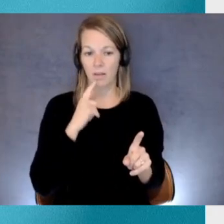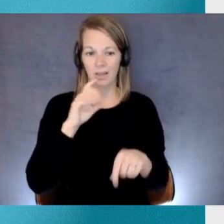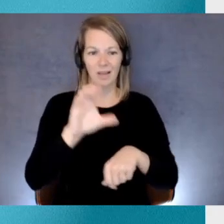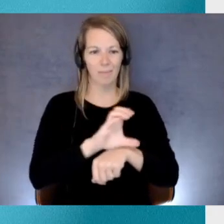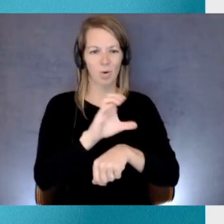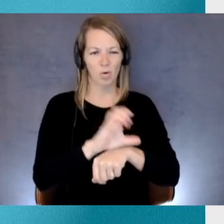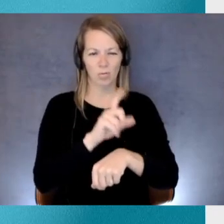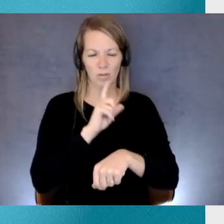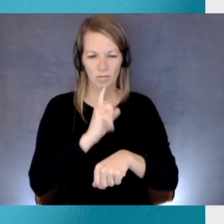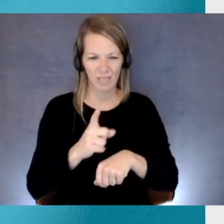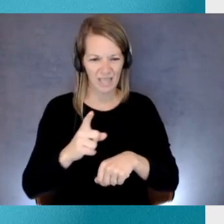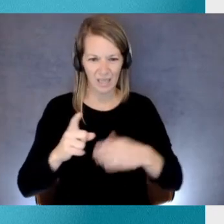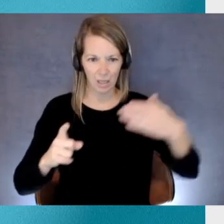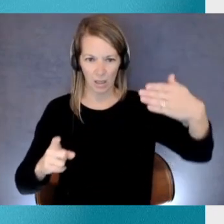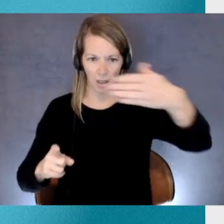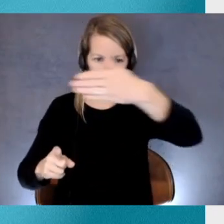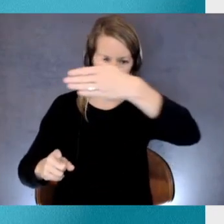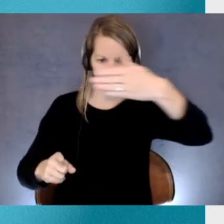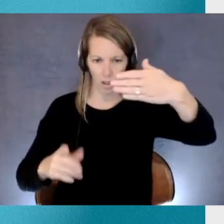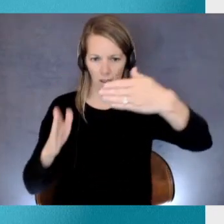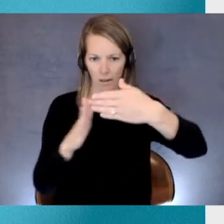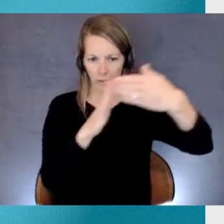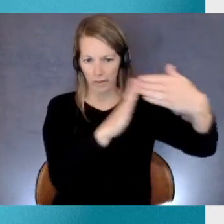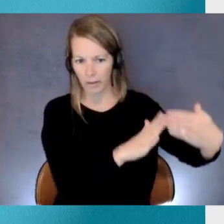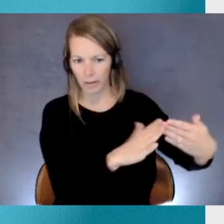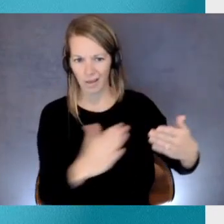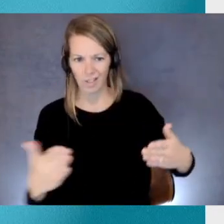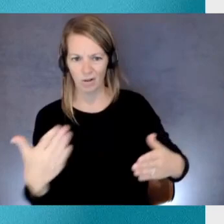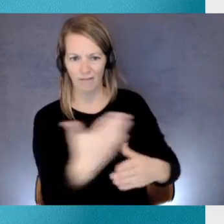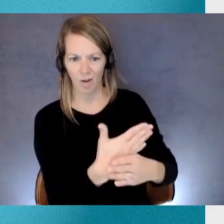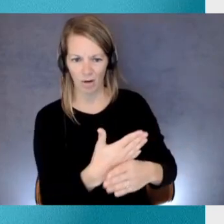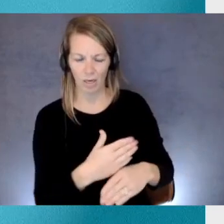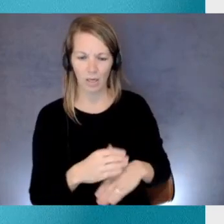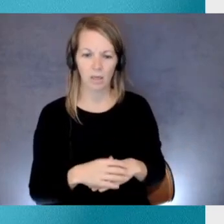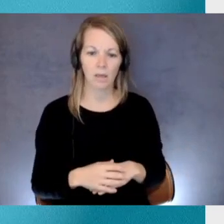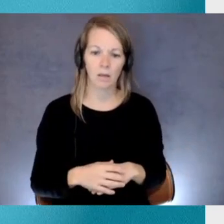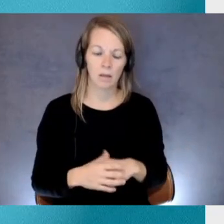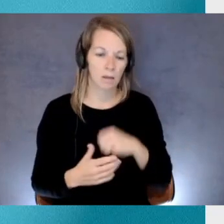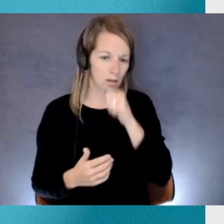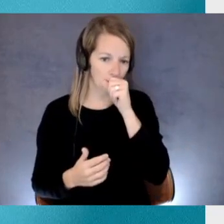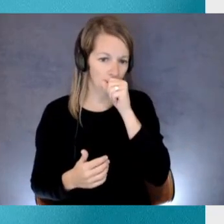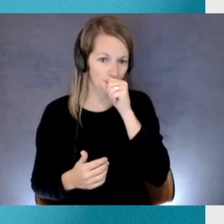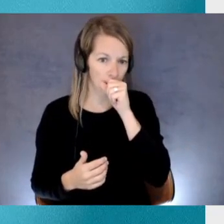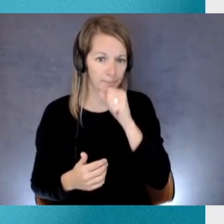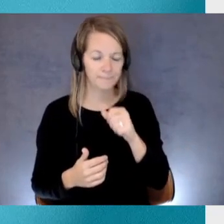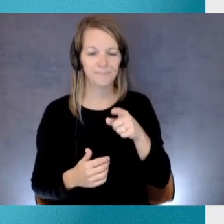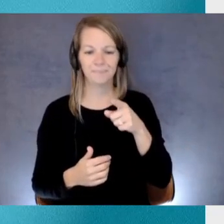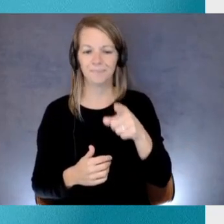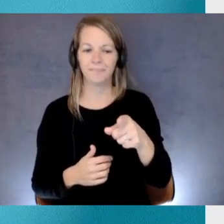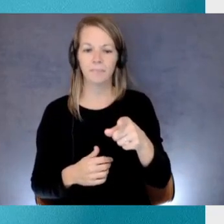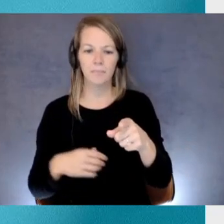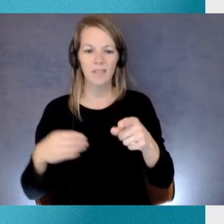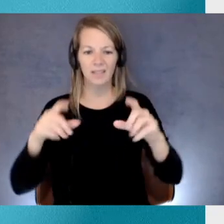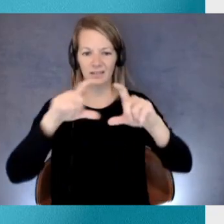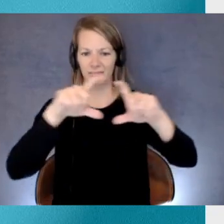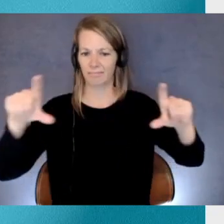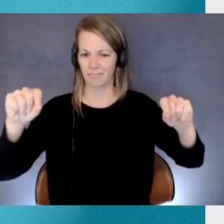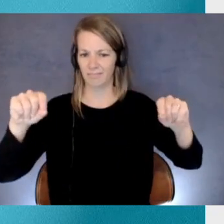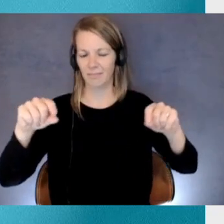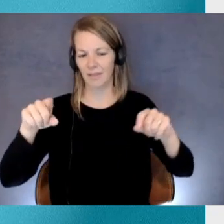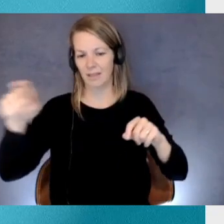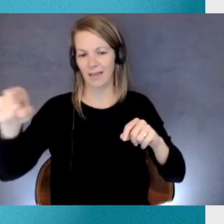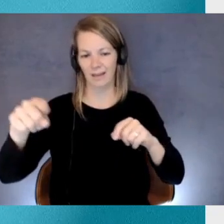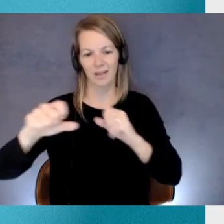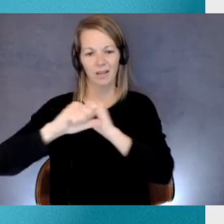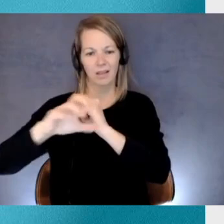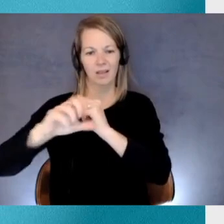really interfering with the clinical encounter, and so they. Were given this flyer in the waiting room and let them know, by the way,